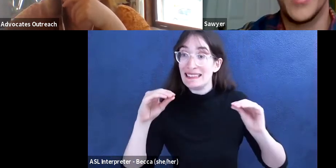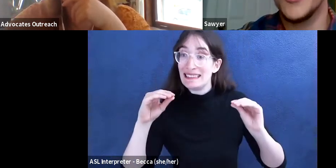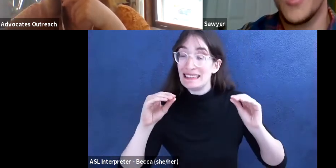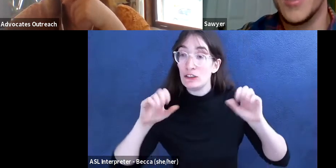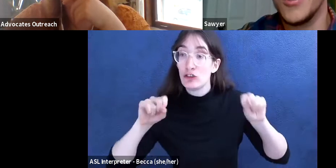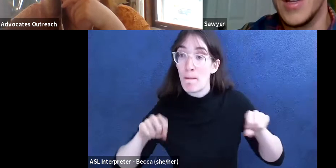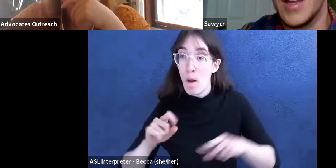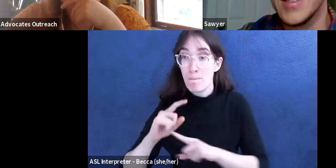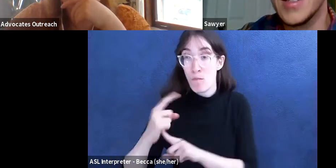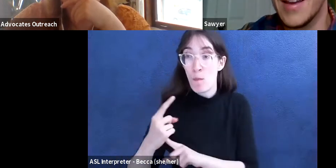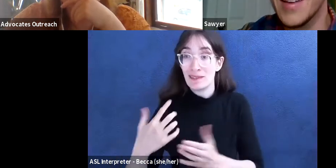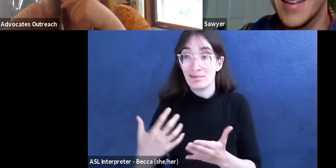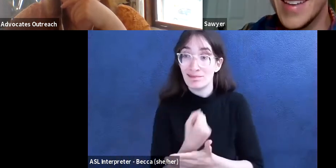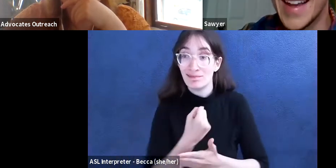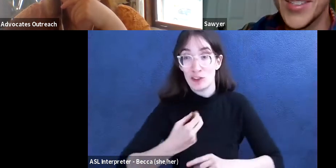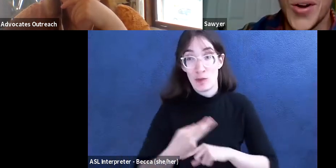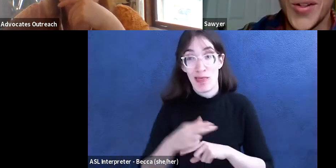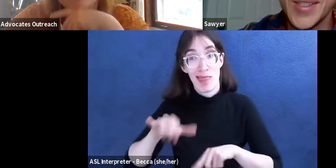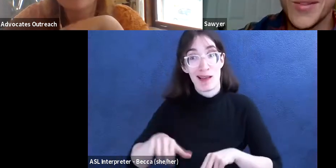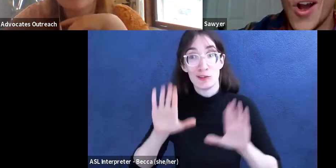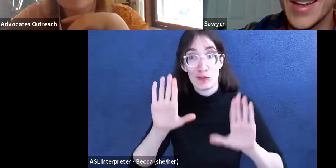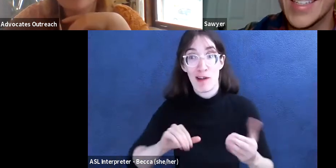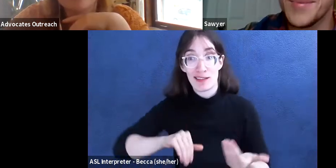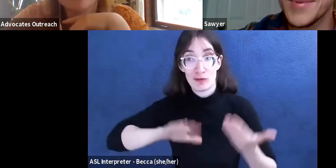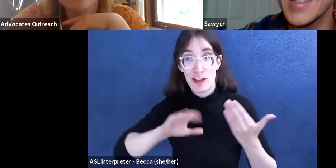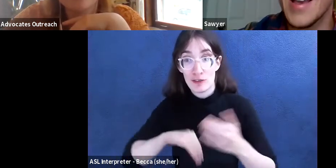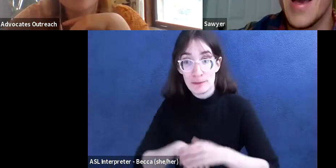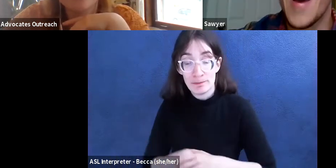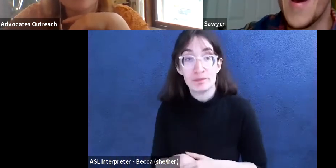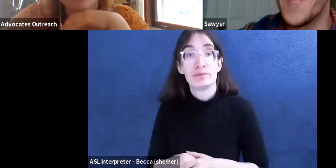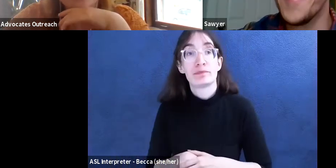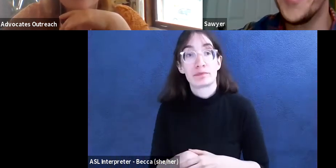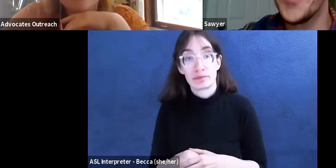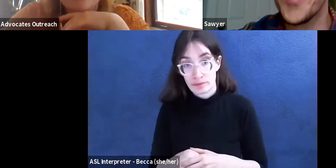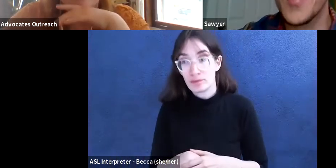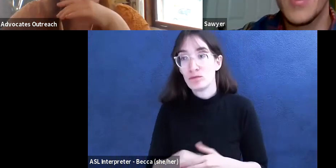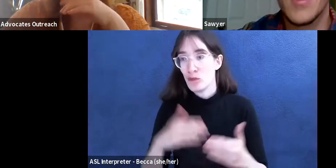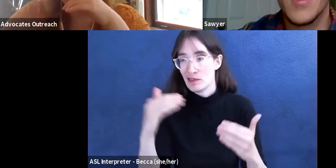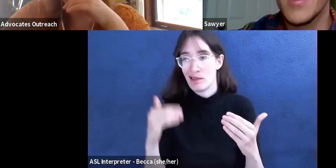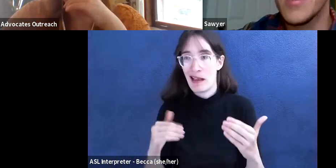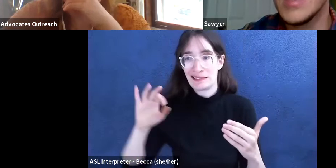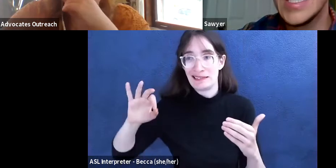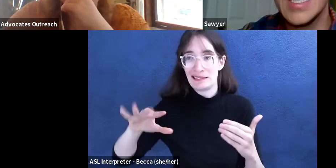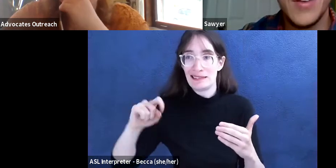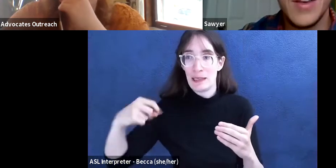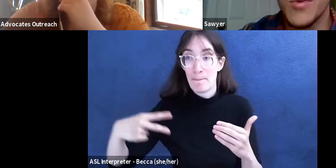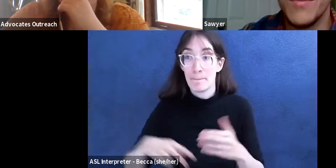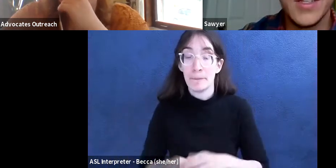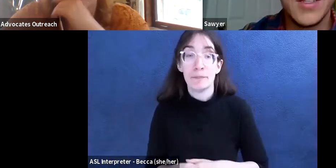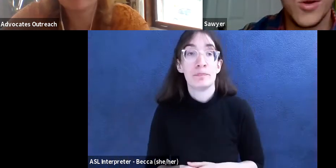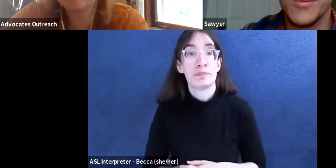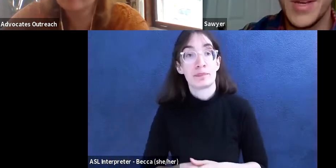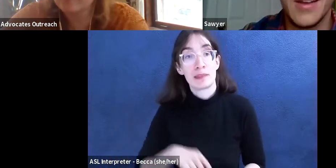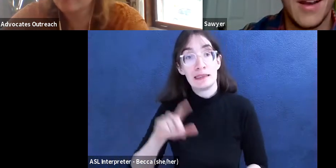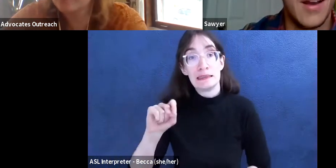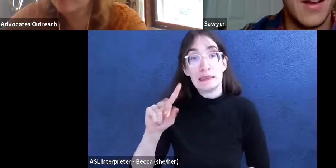making sure to balance that message with that just the underlying